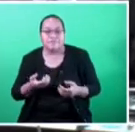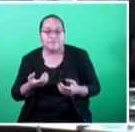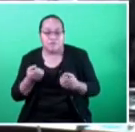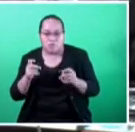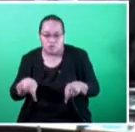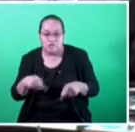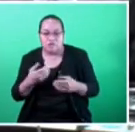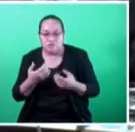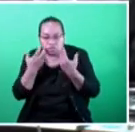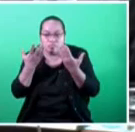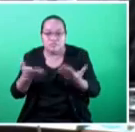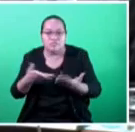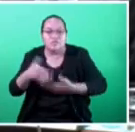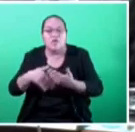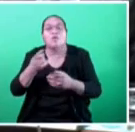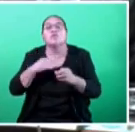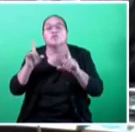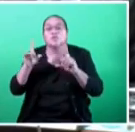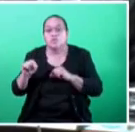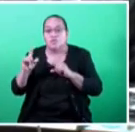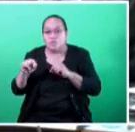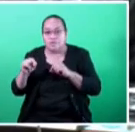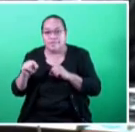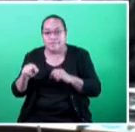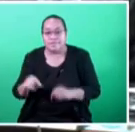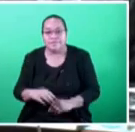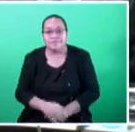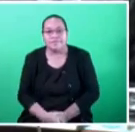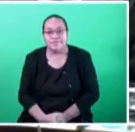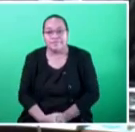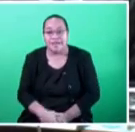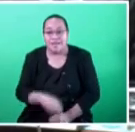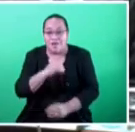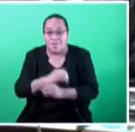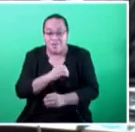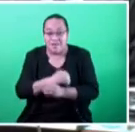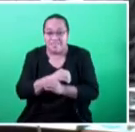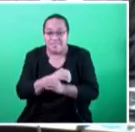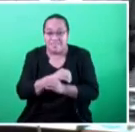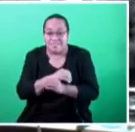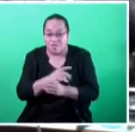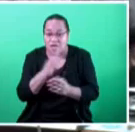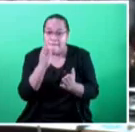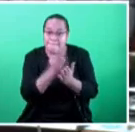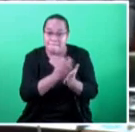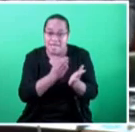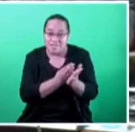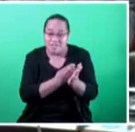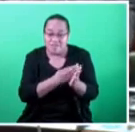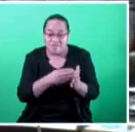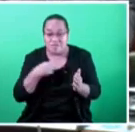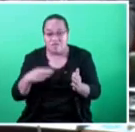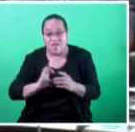into the operations of the Ministry of Waterways and Environment. Mr. Speaker, operations, the budget for the Ministry of Environment